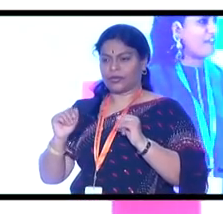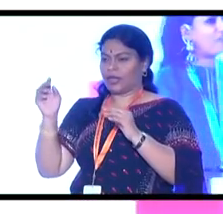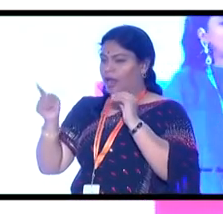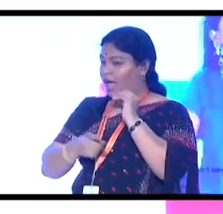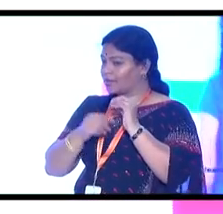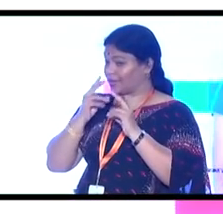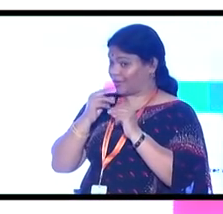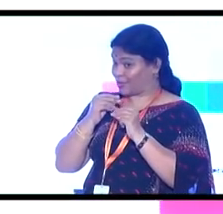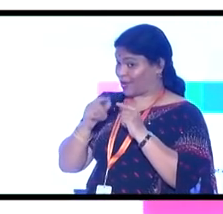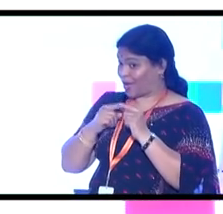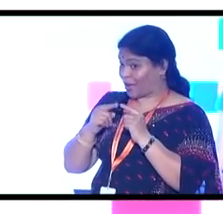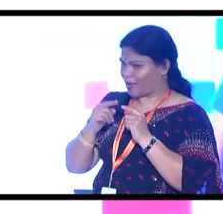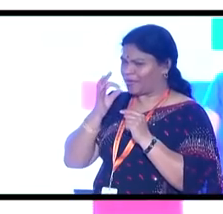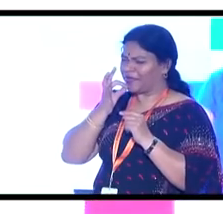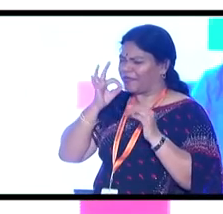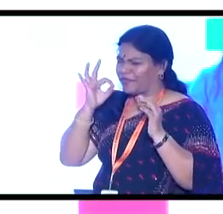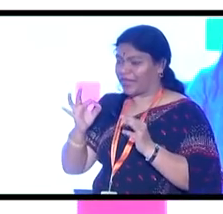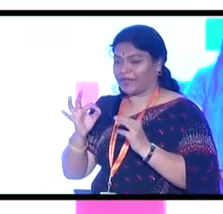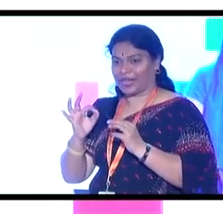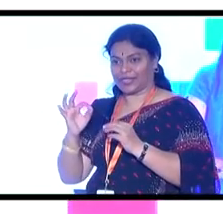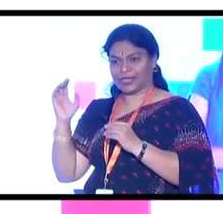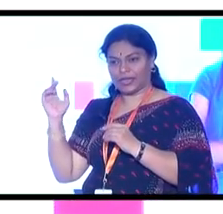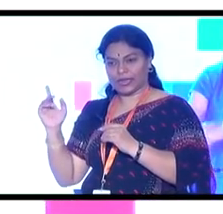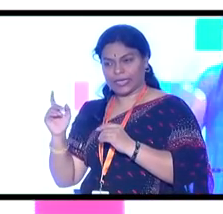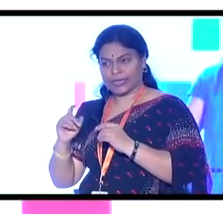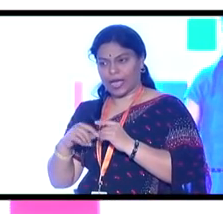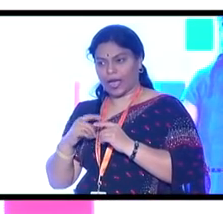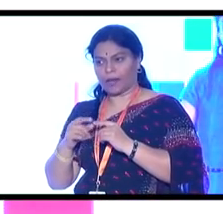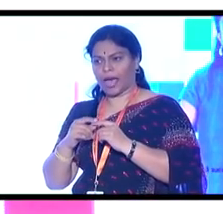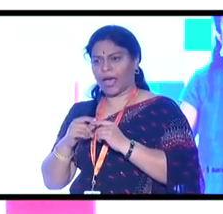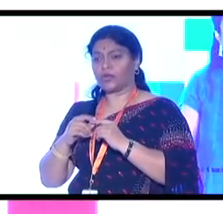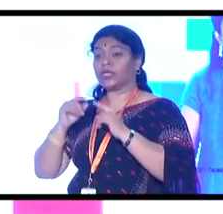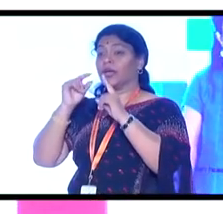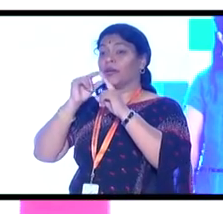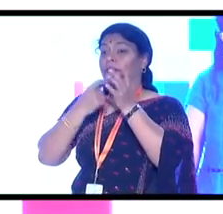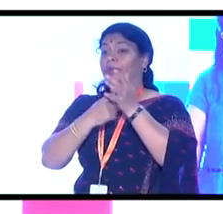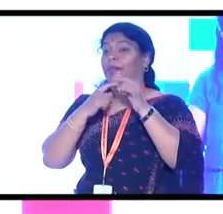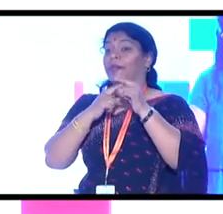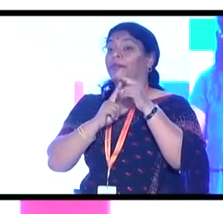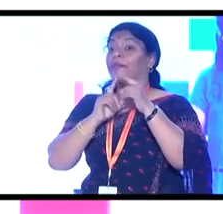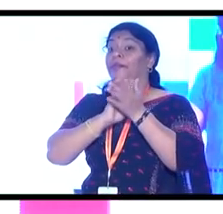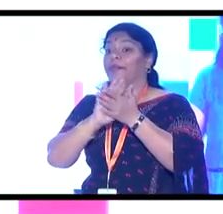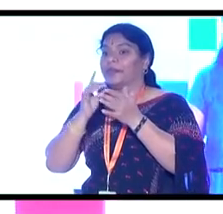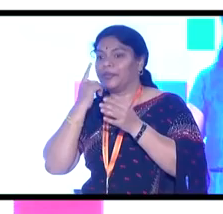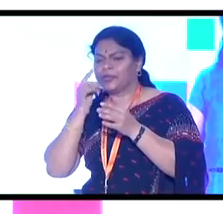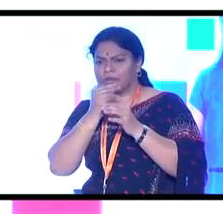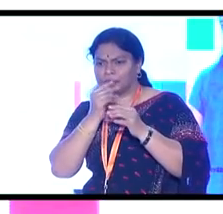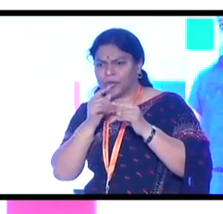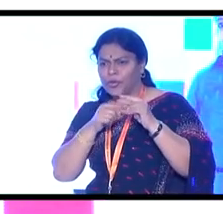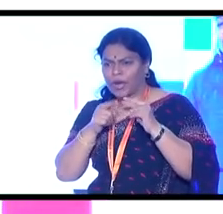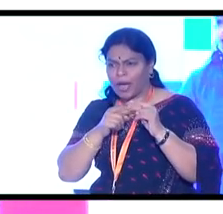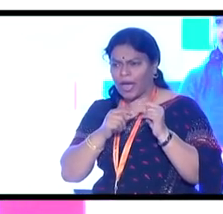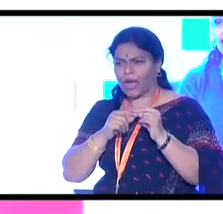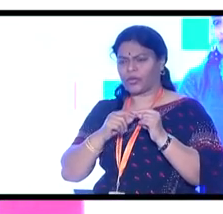my favorite thing to talk about in the world, is, and Preeti yesterday spoke about it in the forum as well, about the impermanence of